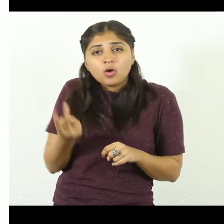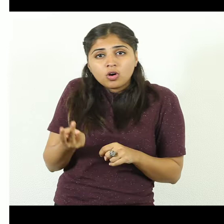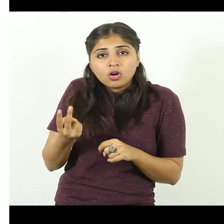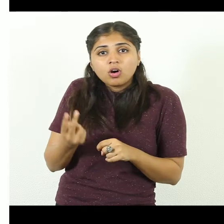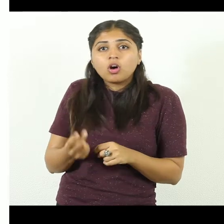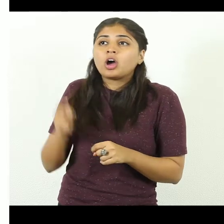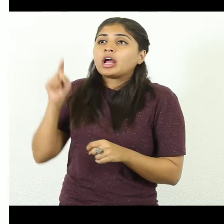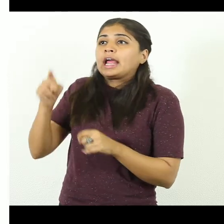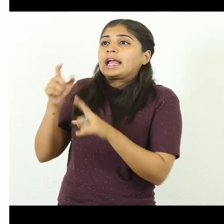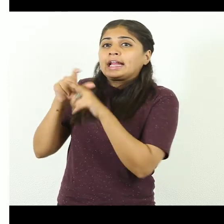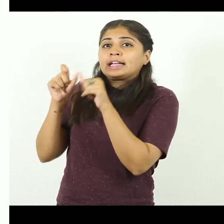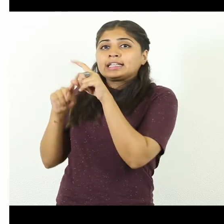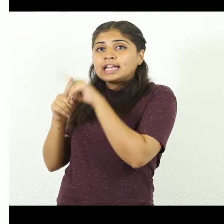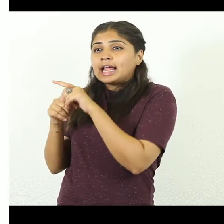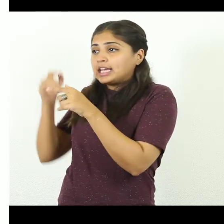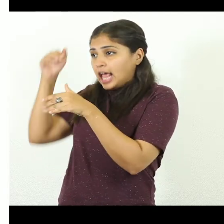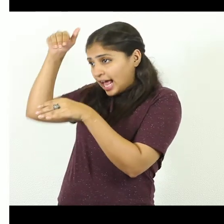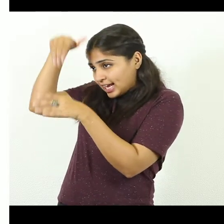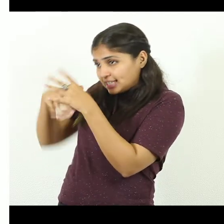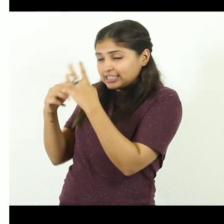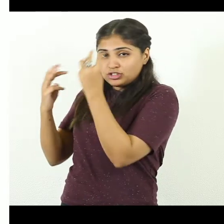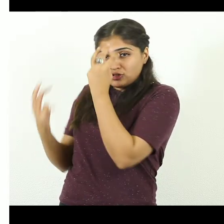structure itself.